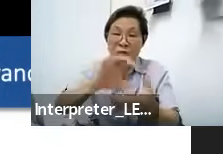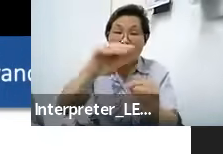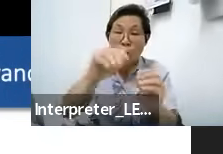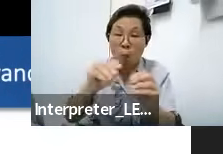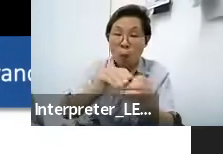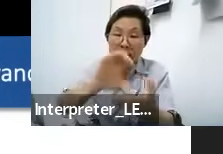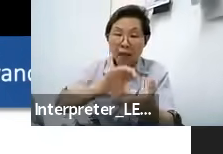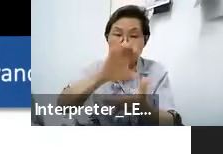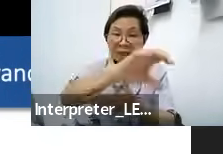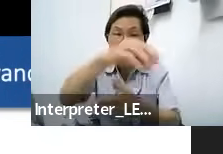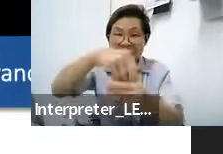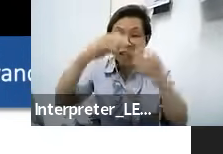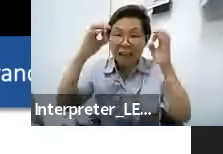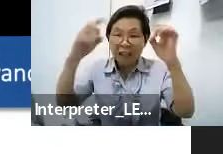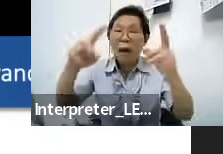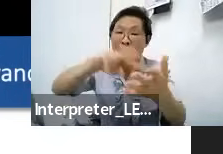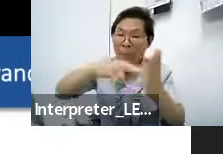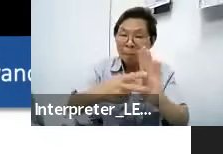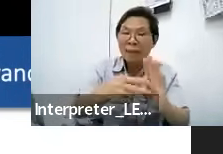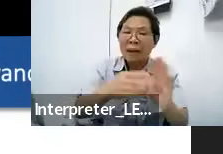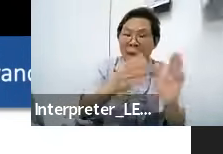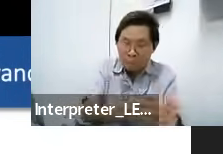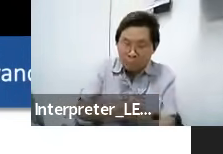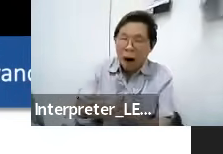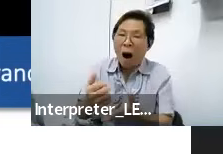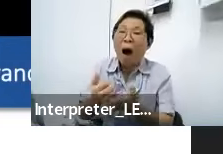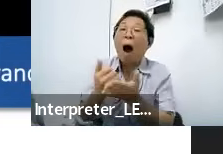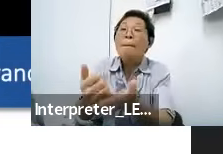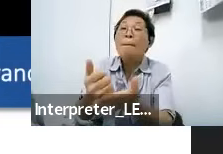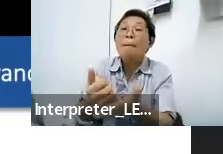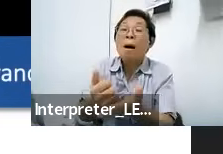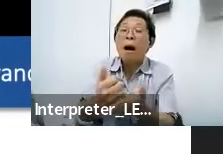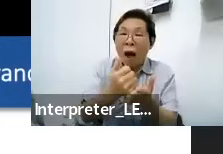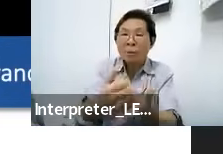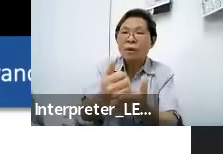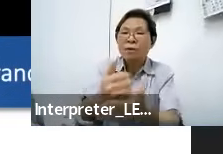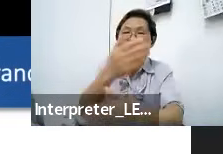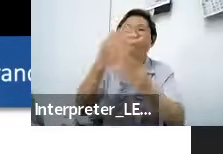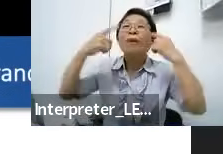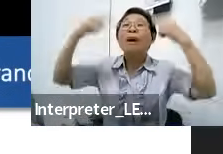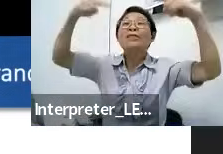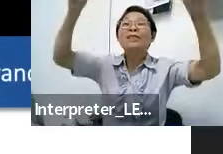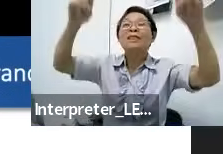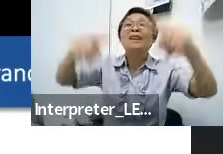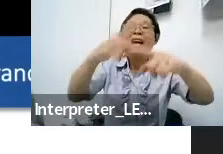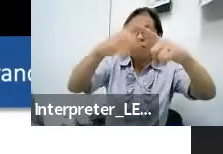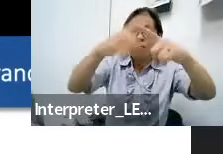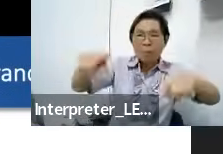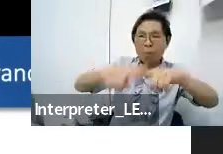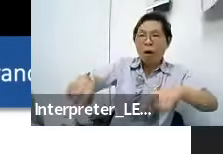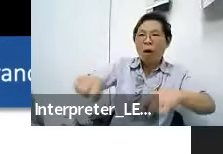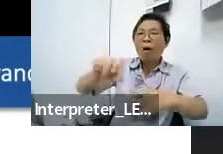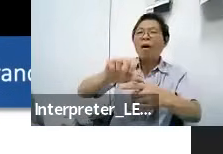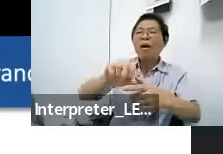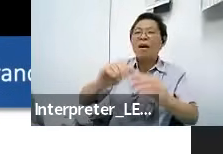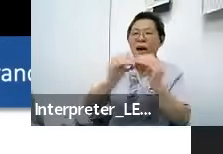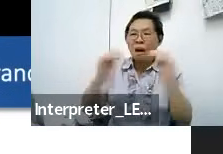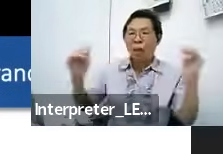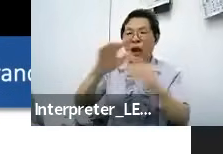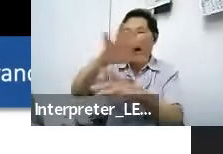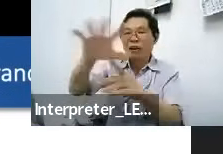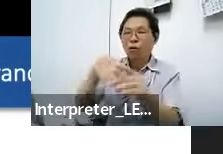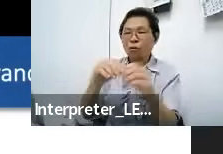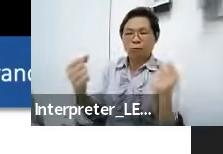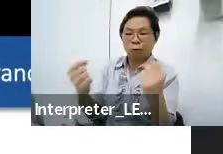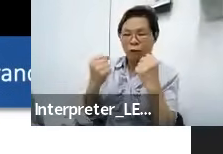main strategies will help us to achieve a society where diversity, equity, and inclusion are strengthened